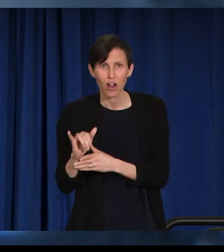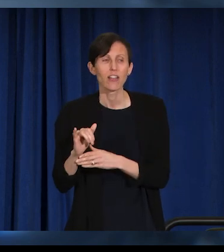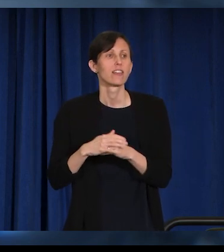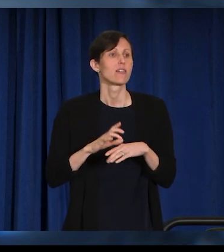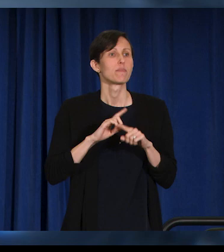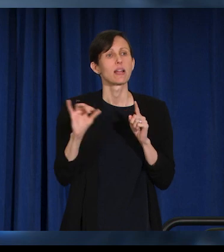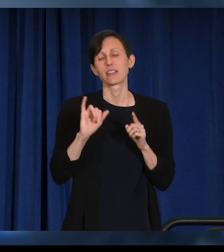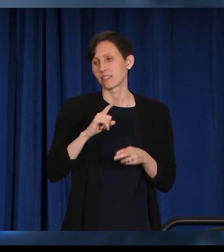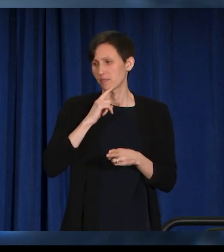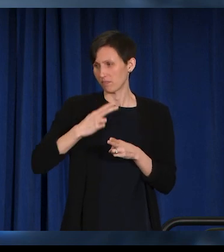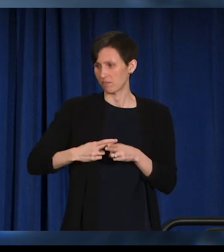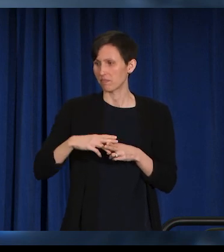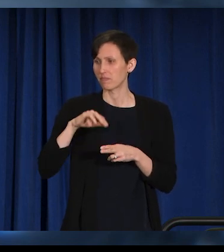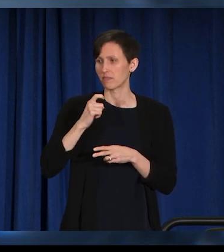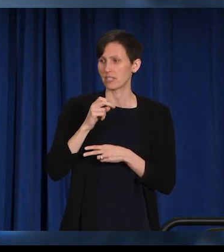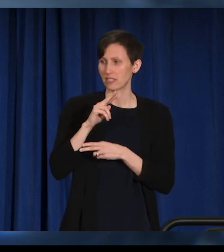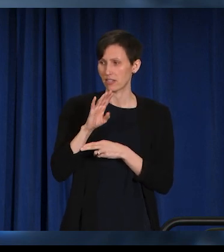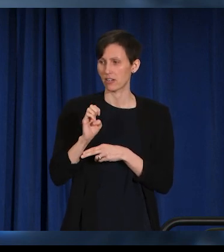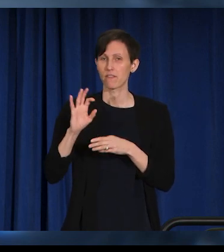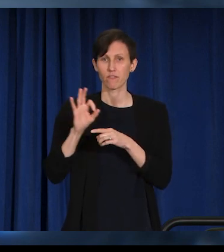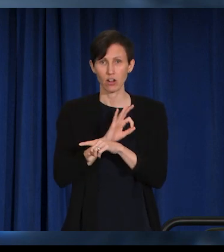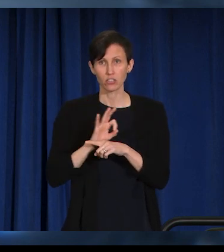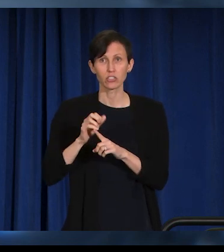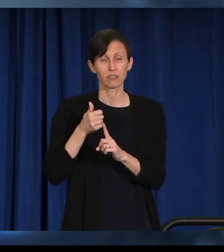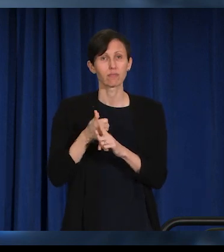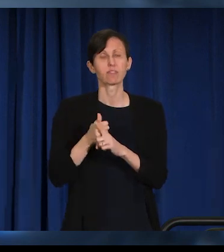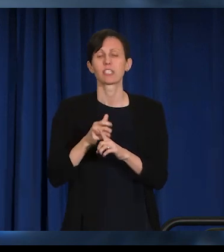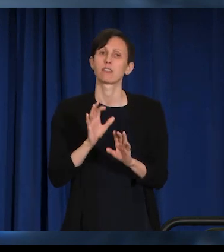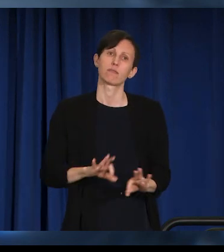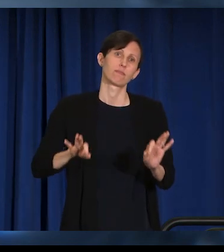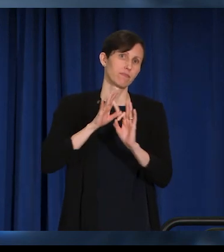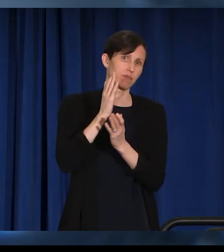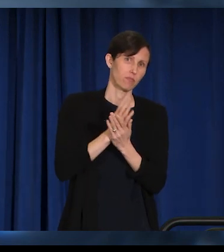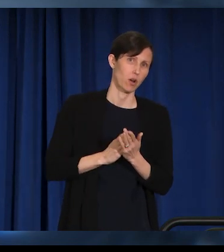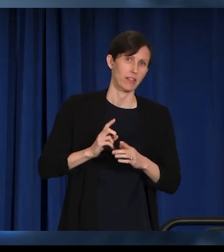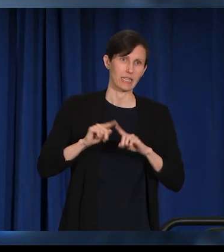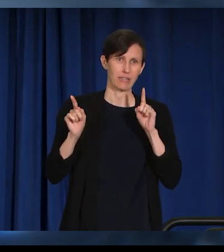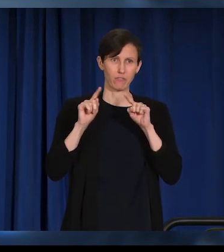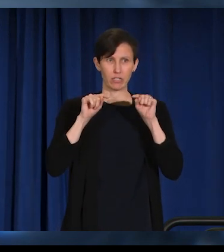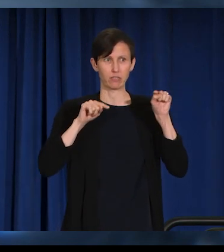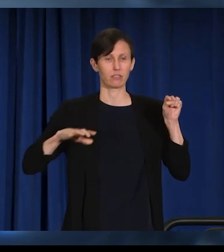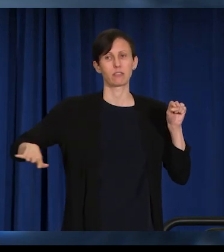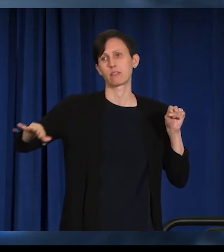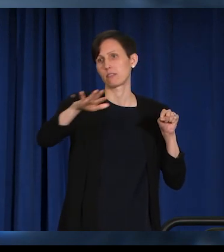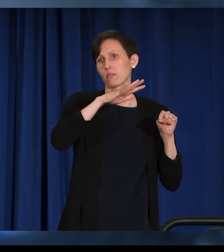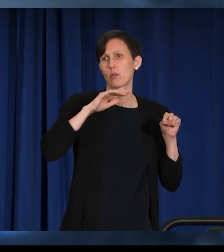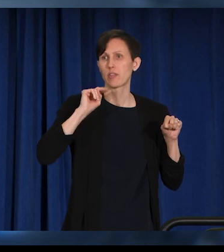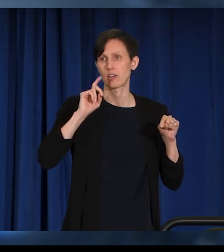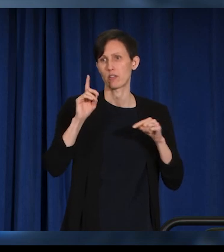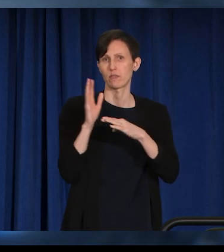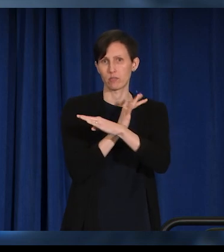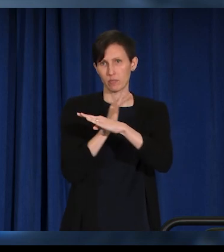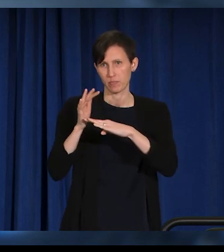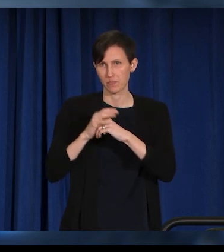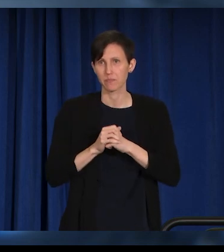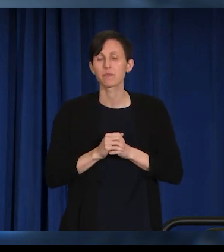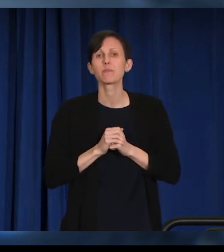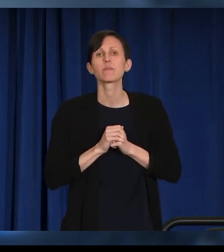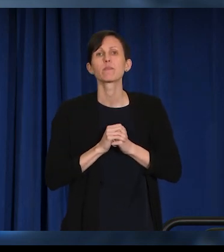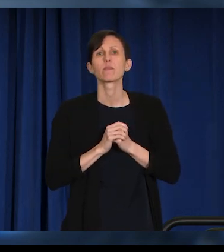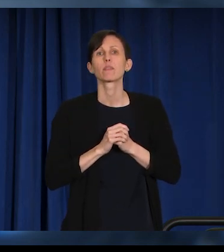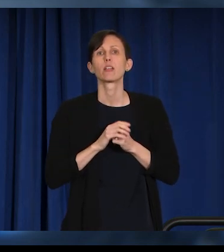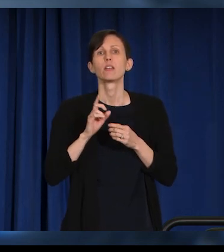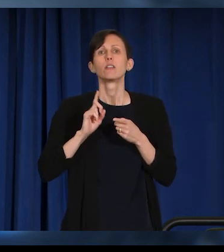as mentioned, executive functioning is a key part of the difference across the neurodiversity spectrum. And